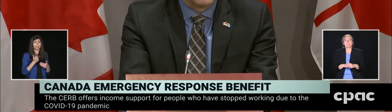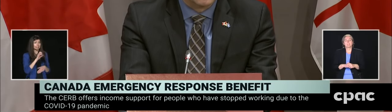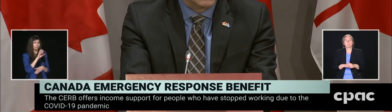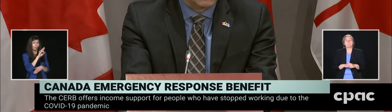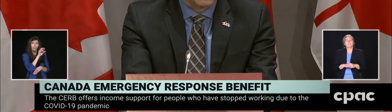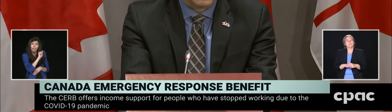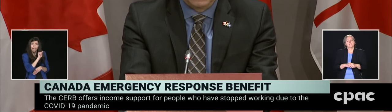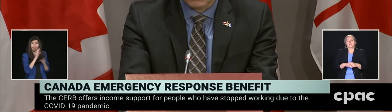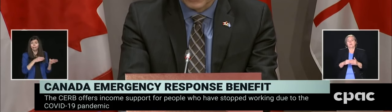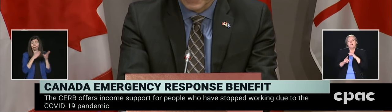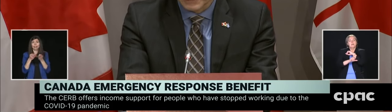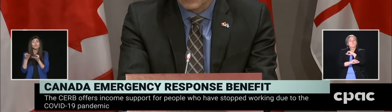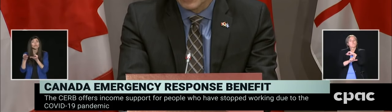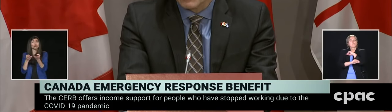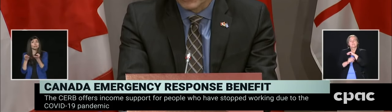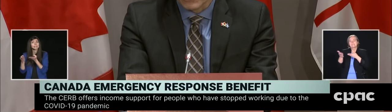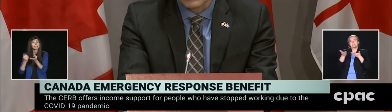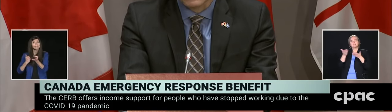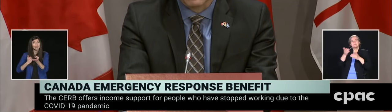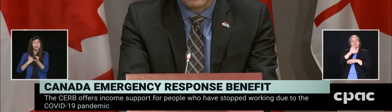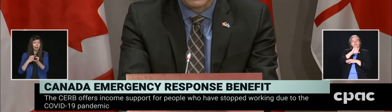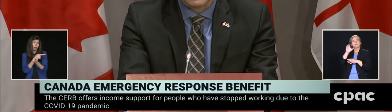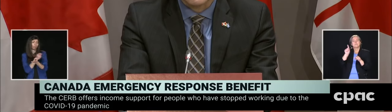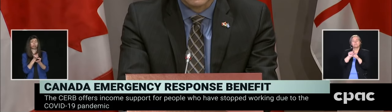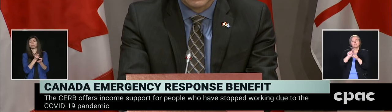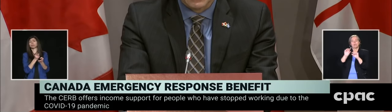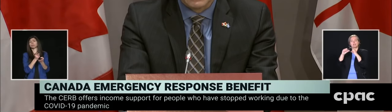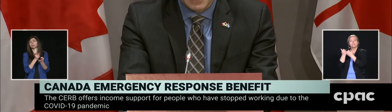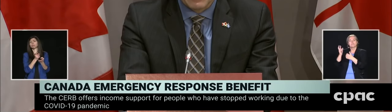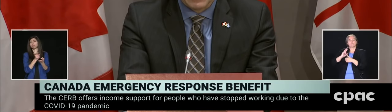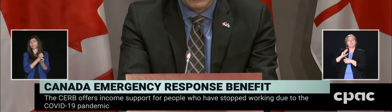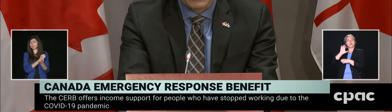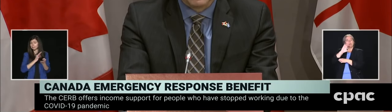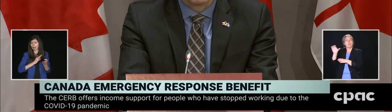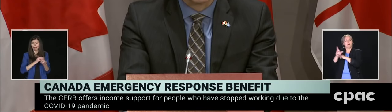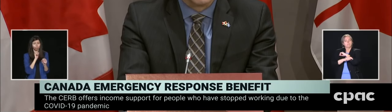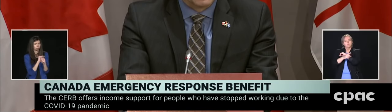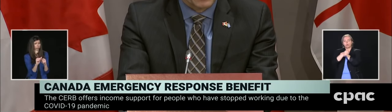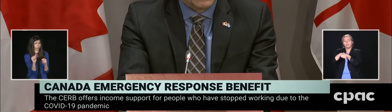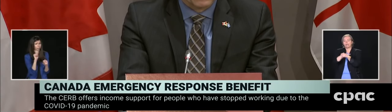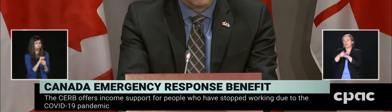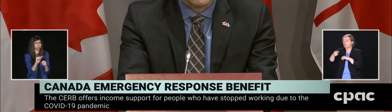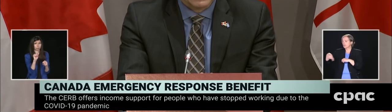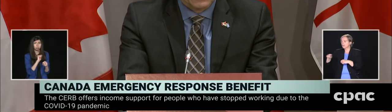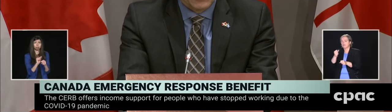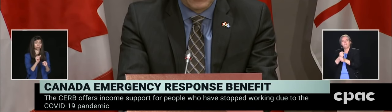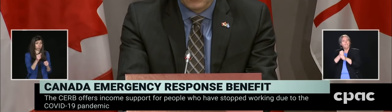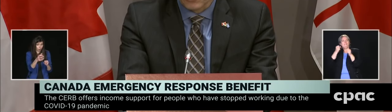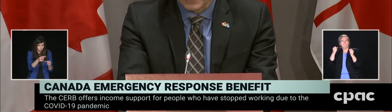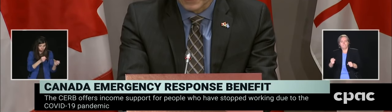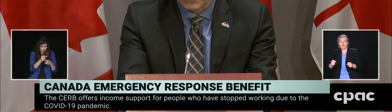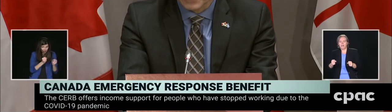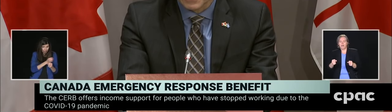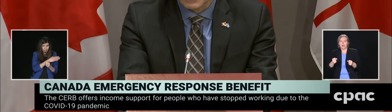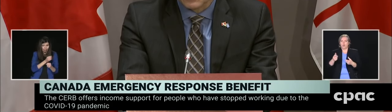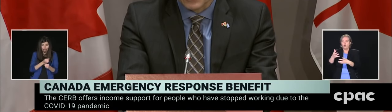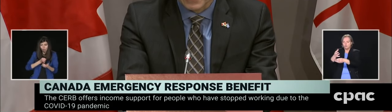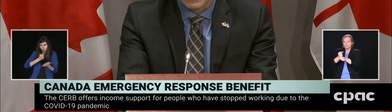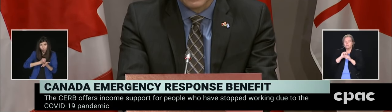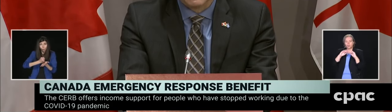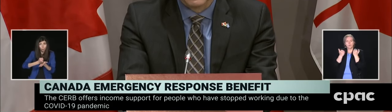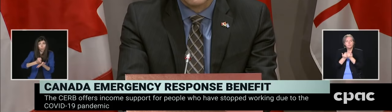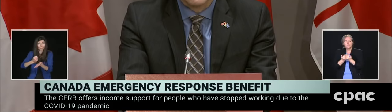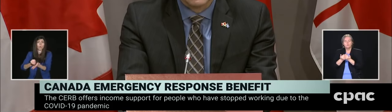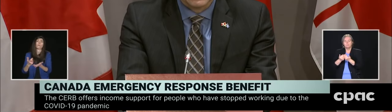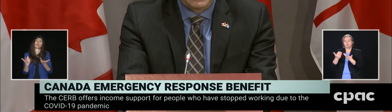very hard, not only to receive, but also to process these applications. We're also very grateful to Canadians for